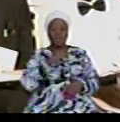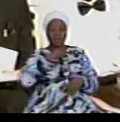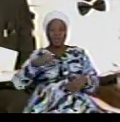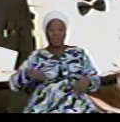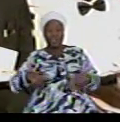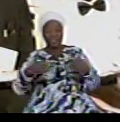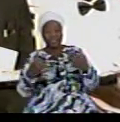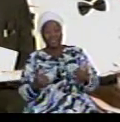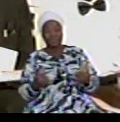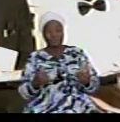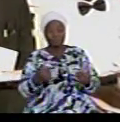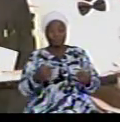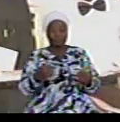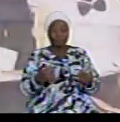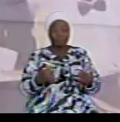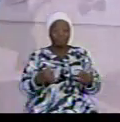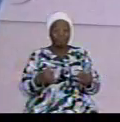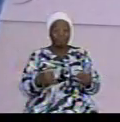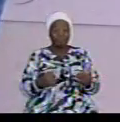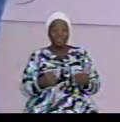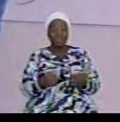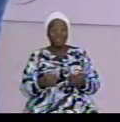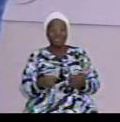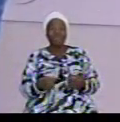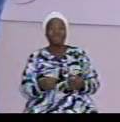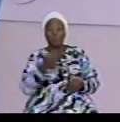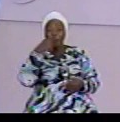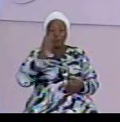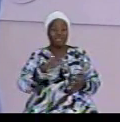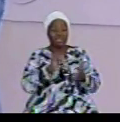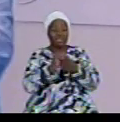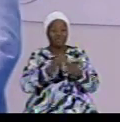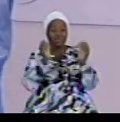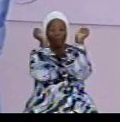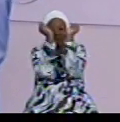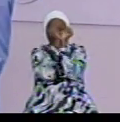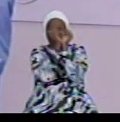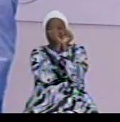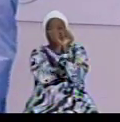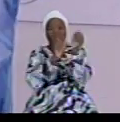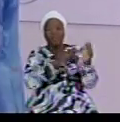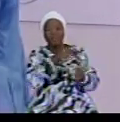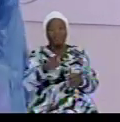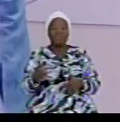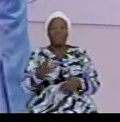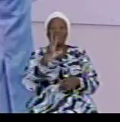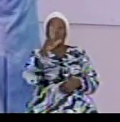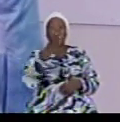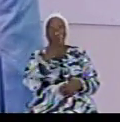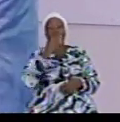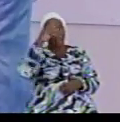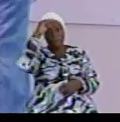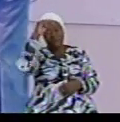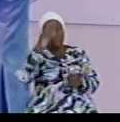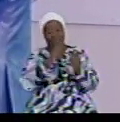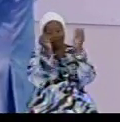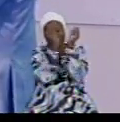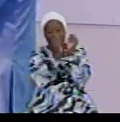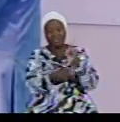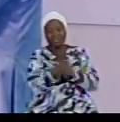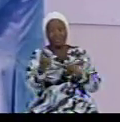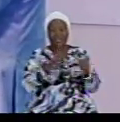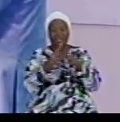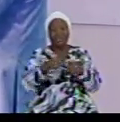commanded that they should bind Shadrach, Meshach, and Abednego. And he bound them. And he